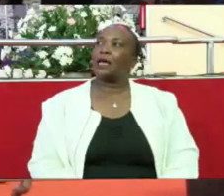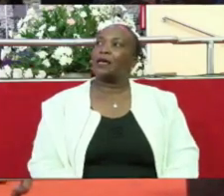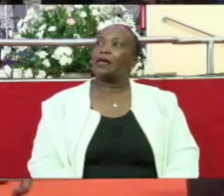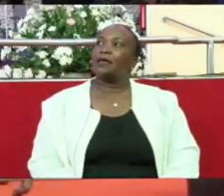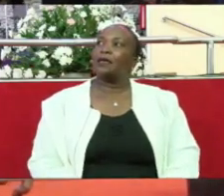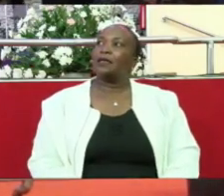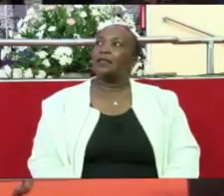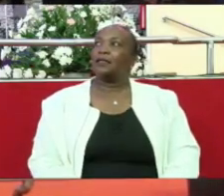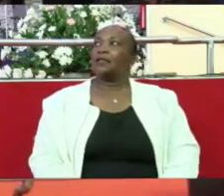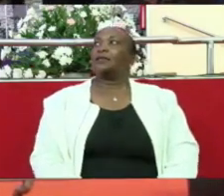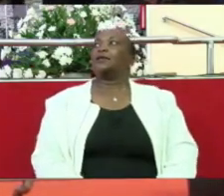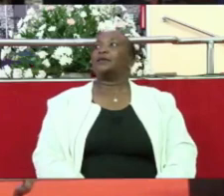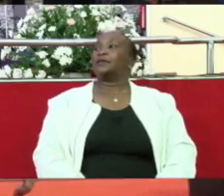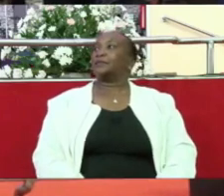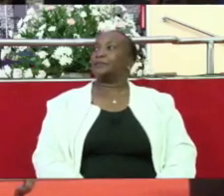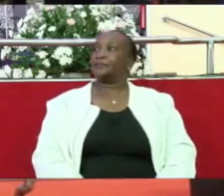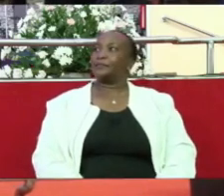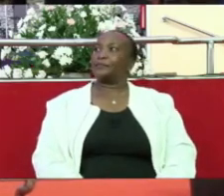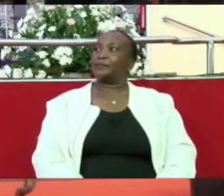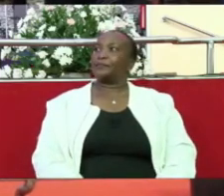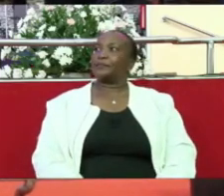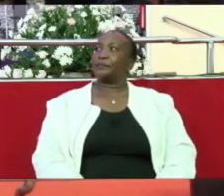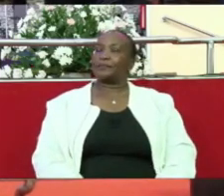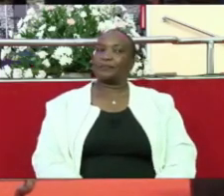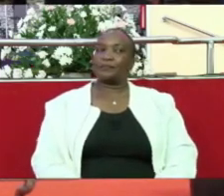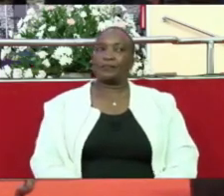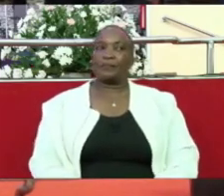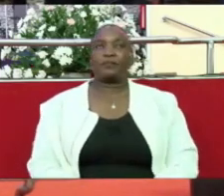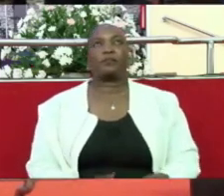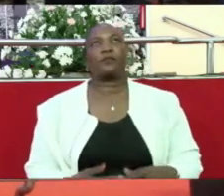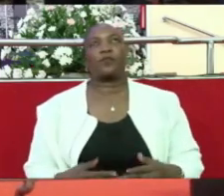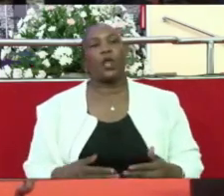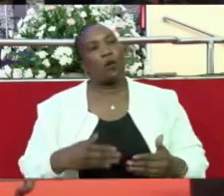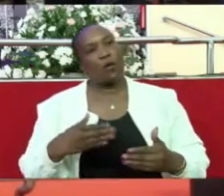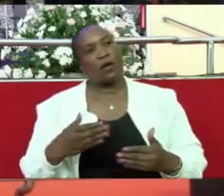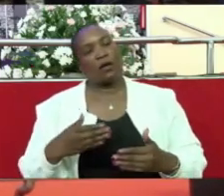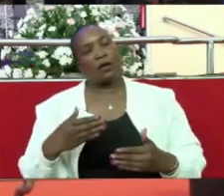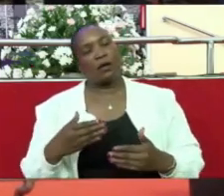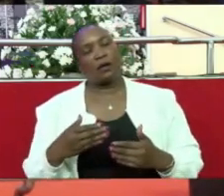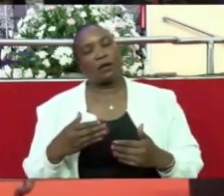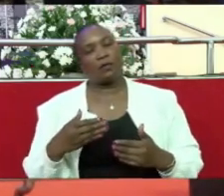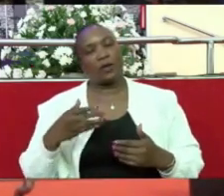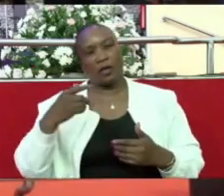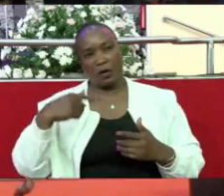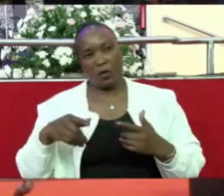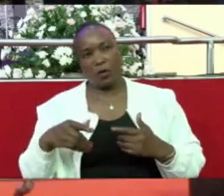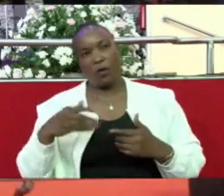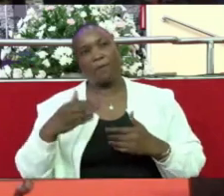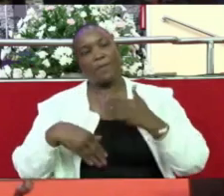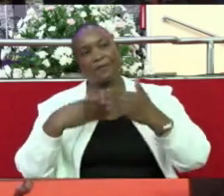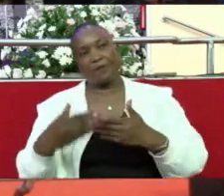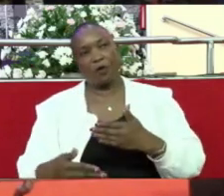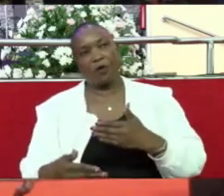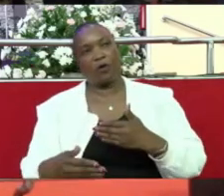wacha tufikilie katika uwepo wa Mungu. With confidence. Tukiwa na ujasiri. So that we may receive mercy. Ili